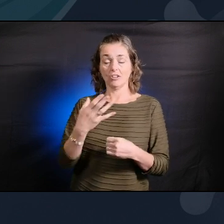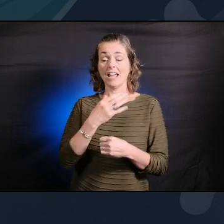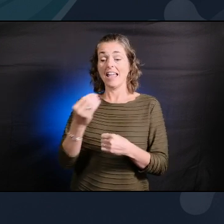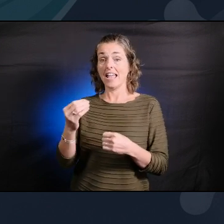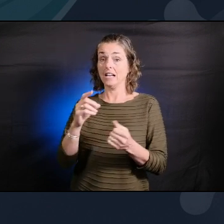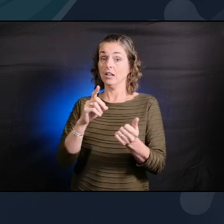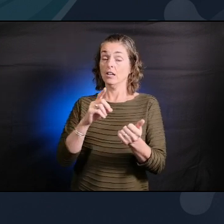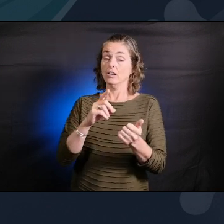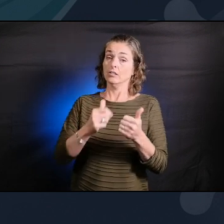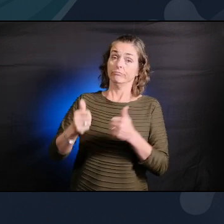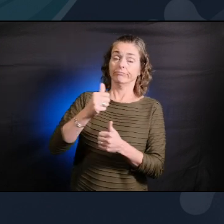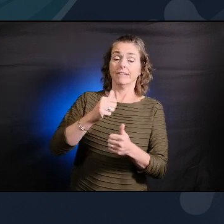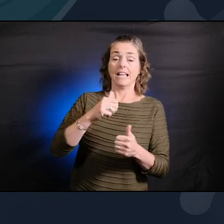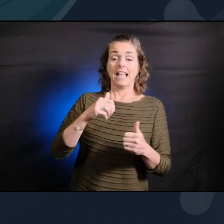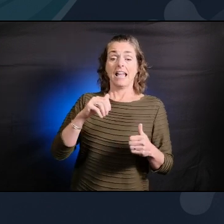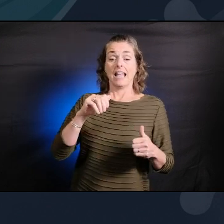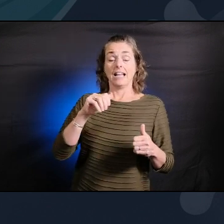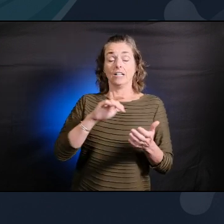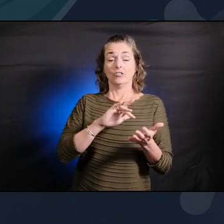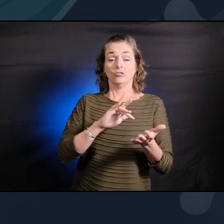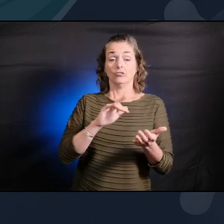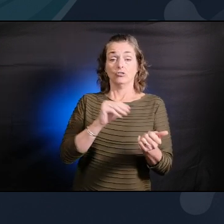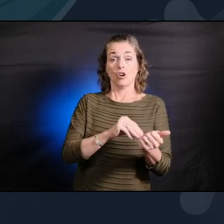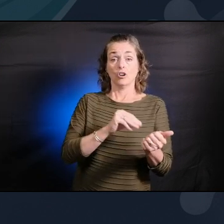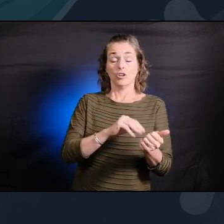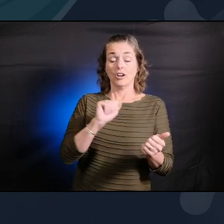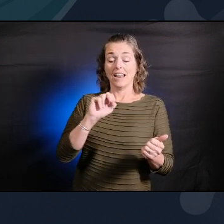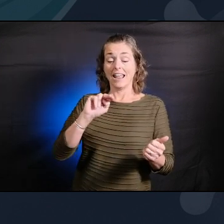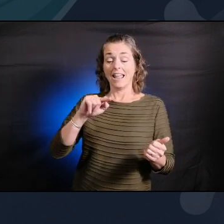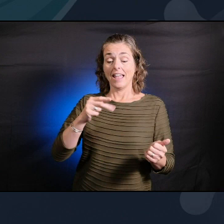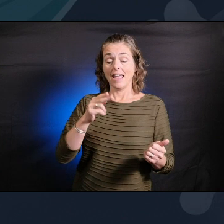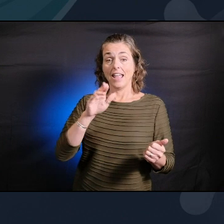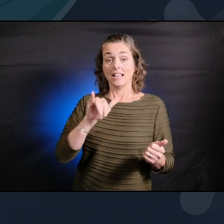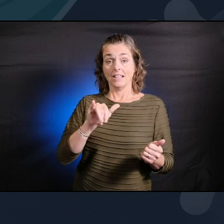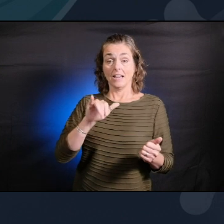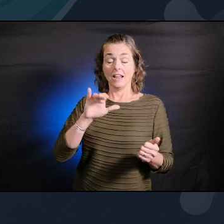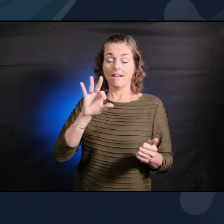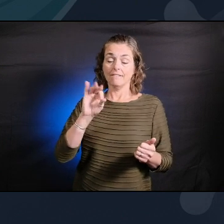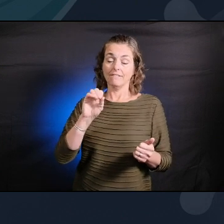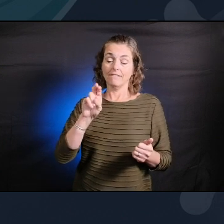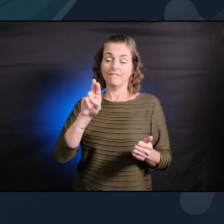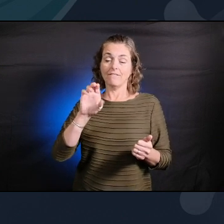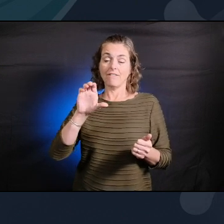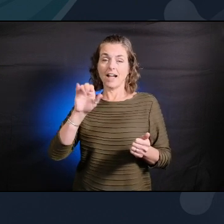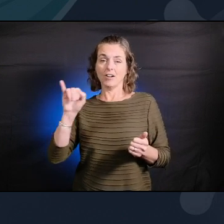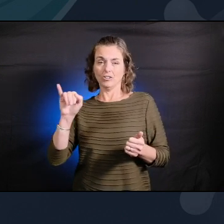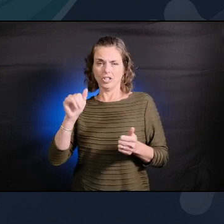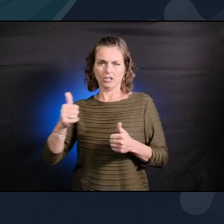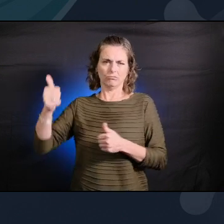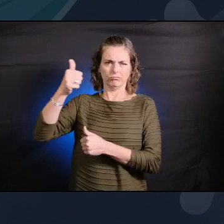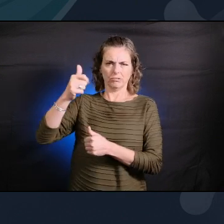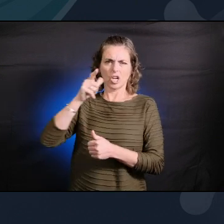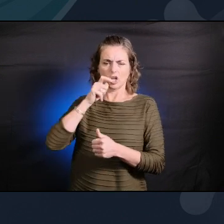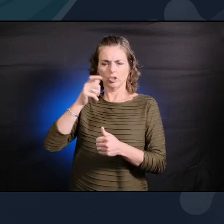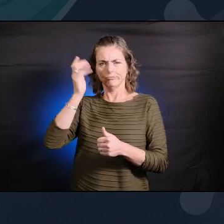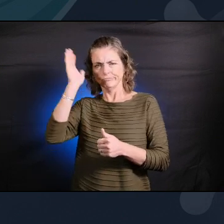marked progress with this medication in improving the health outcomes for those who are stricken with the